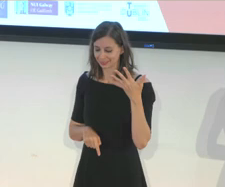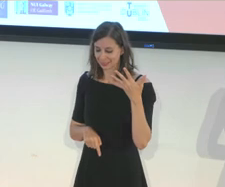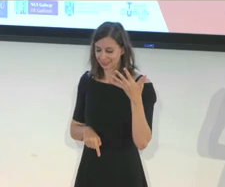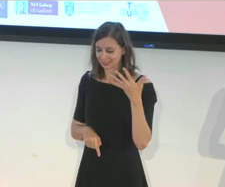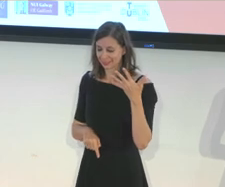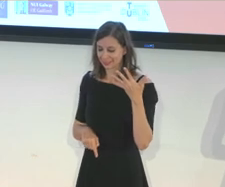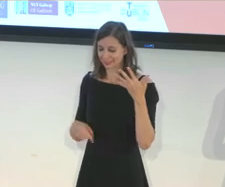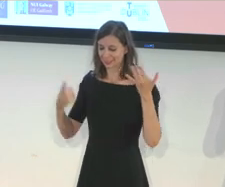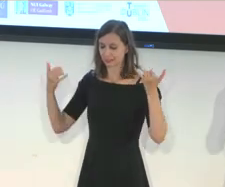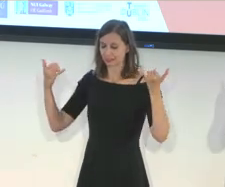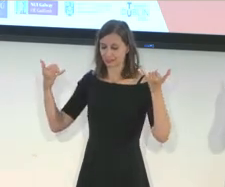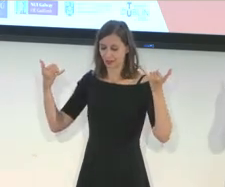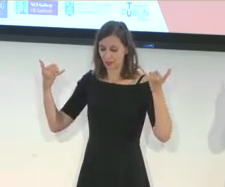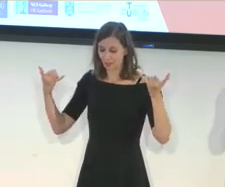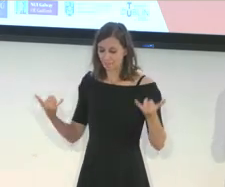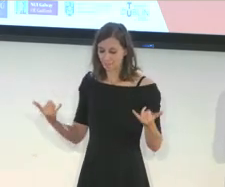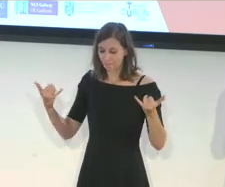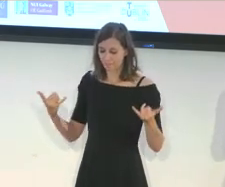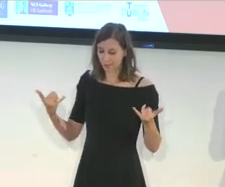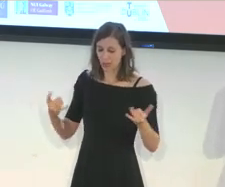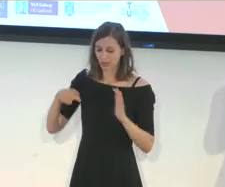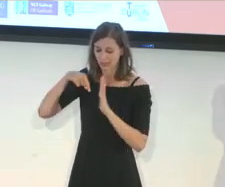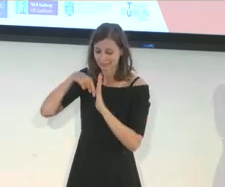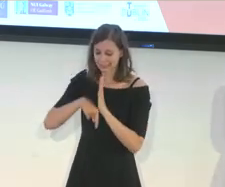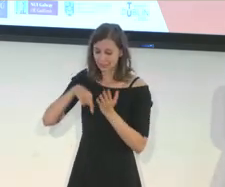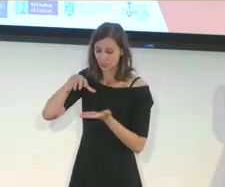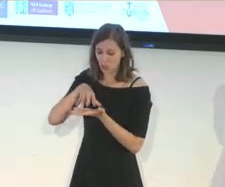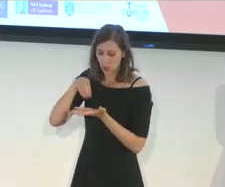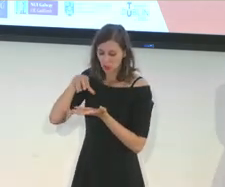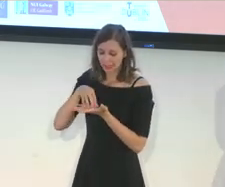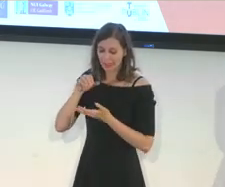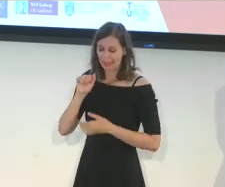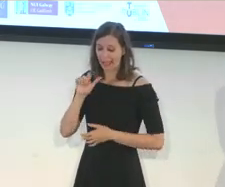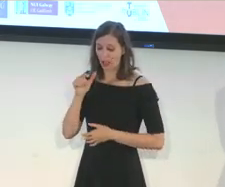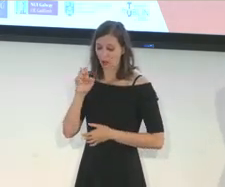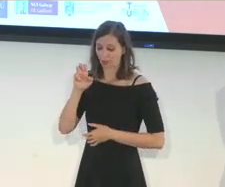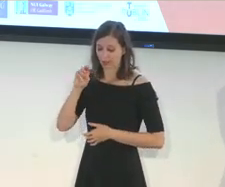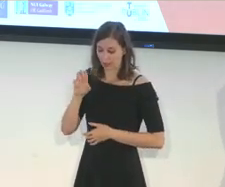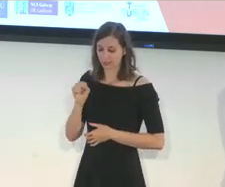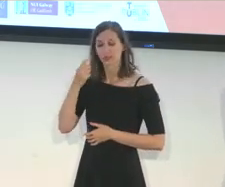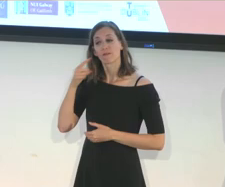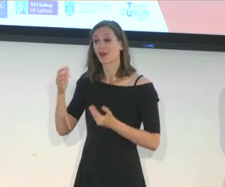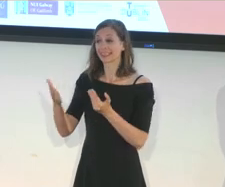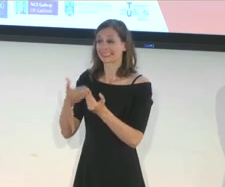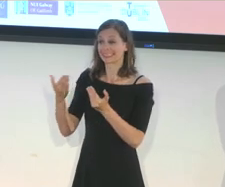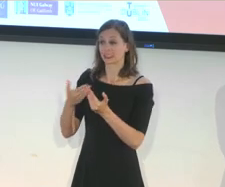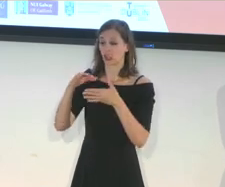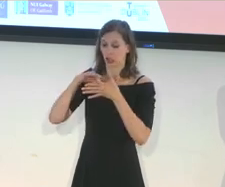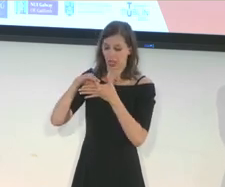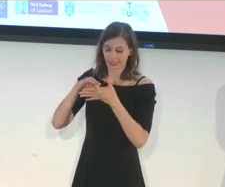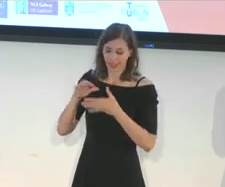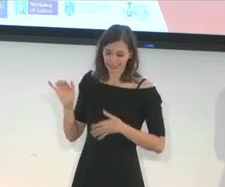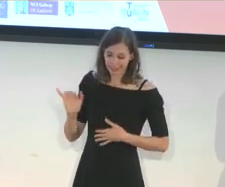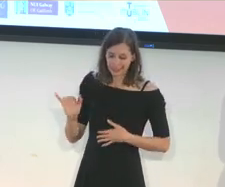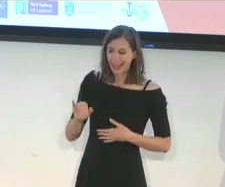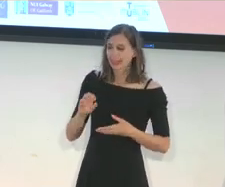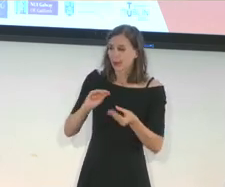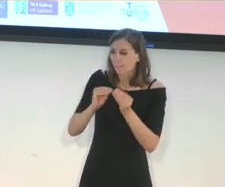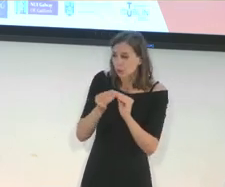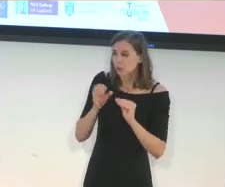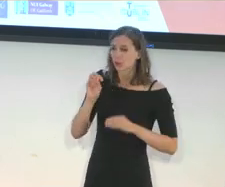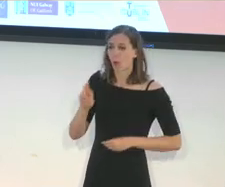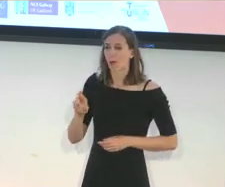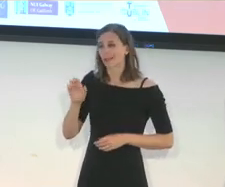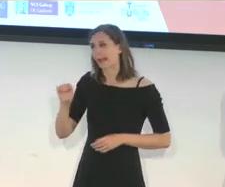modern deep learning algorithms exhibit near perfect accuracies for easier content, such as digits or alphabets. So at the